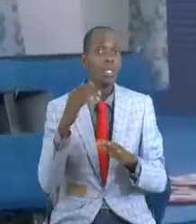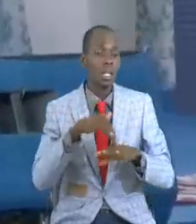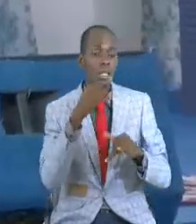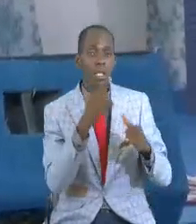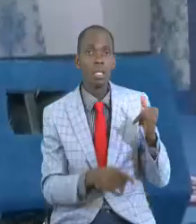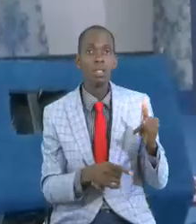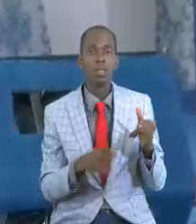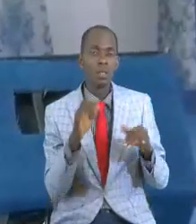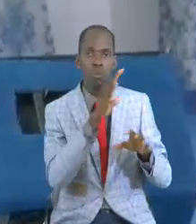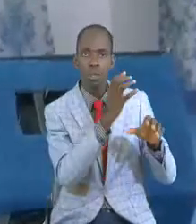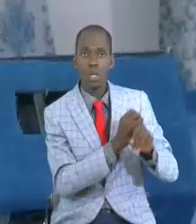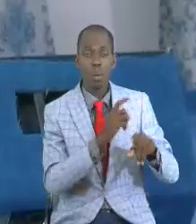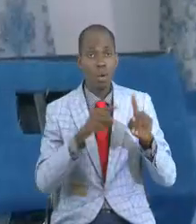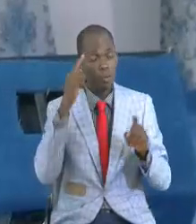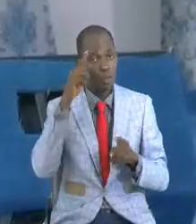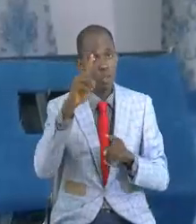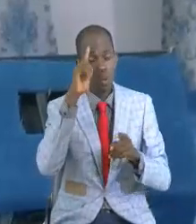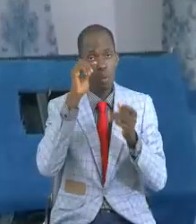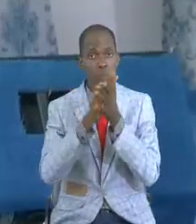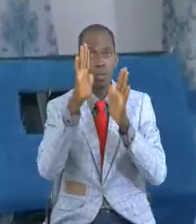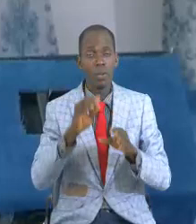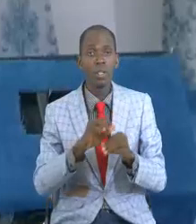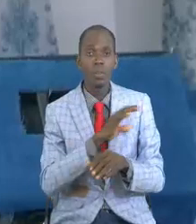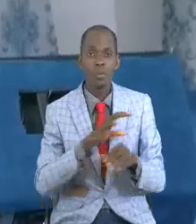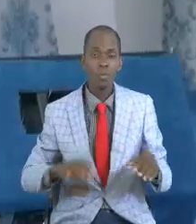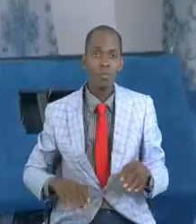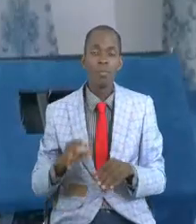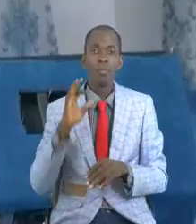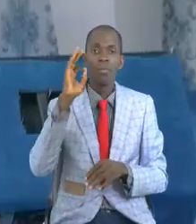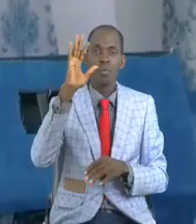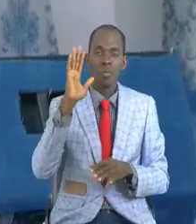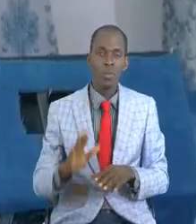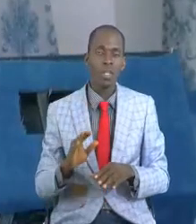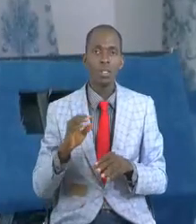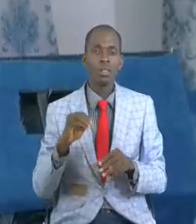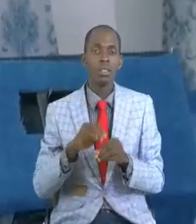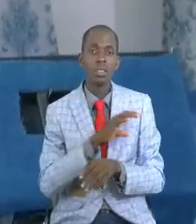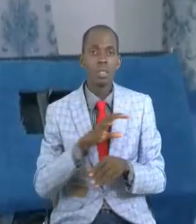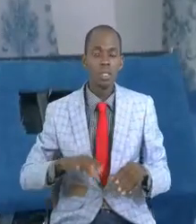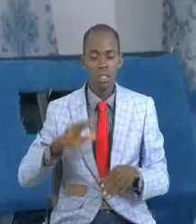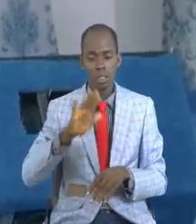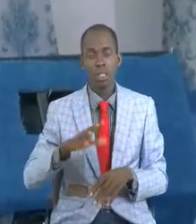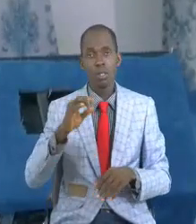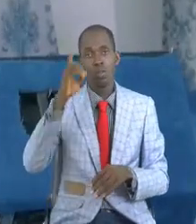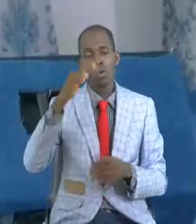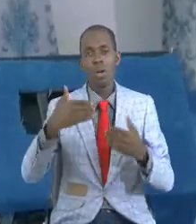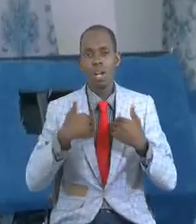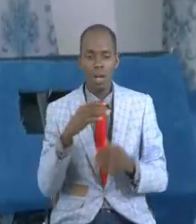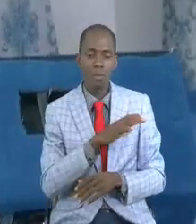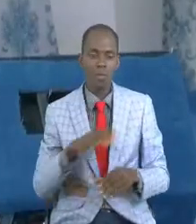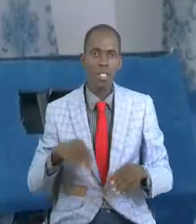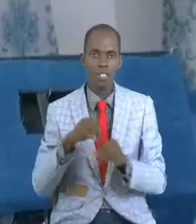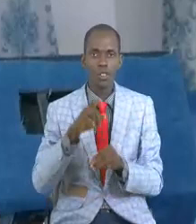you, believer in Christ, minister in Christ, child of God, and you have Christ in you, Christ in your heart,